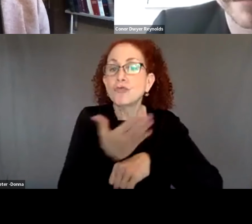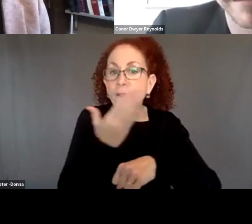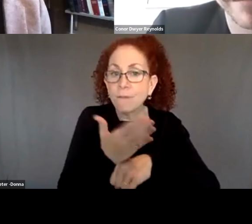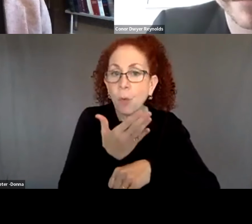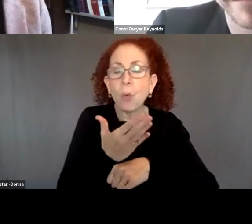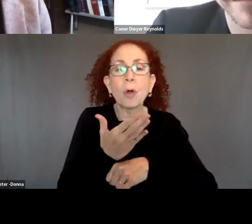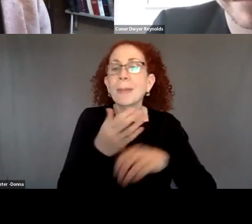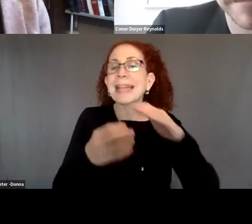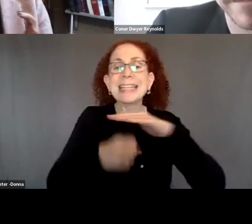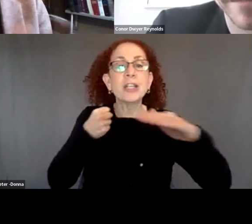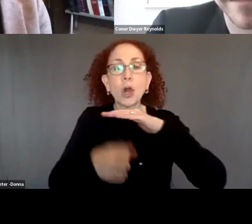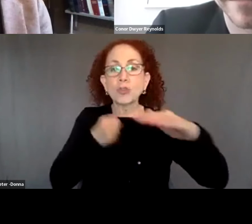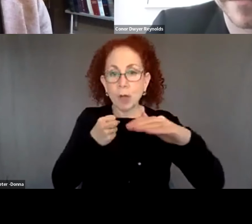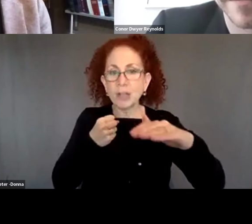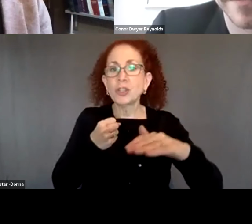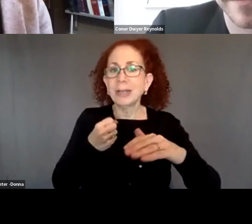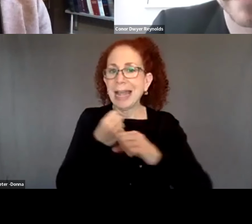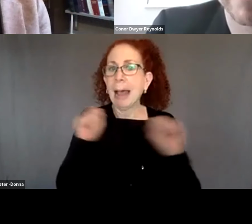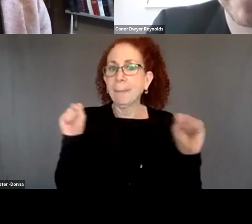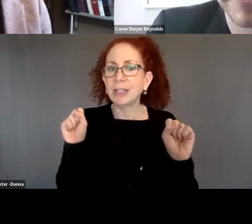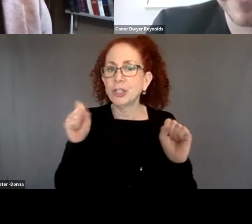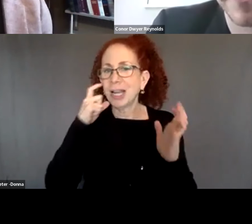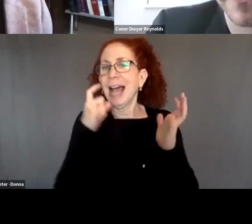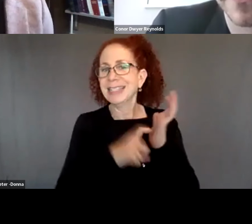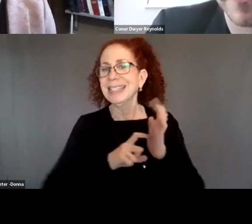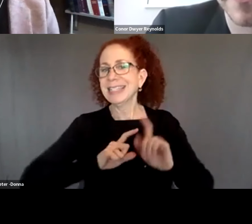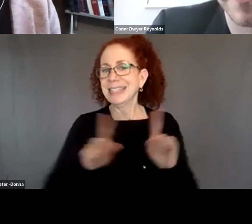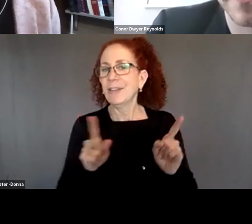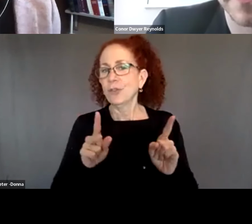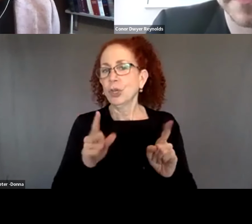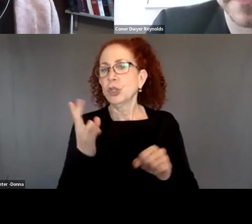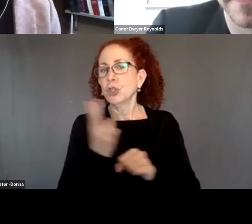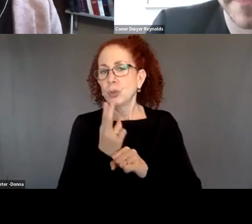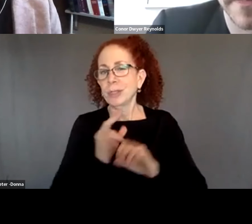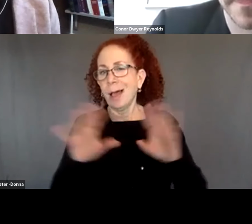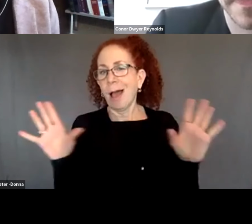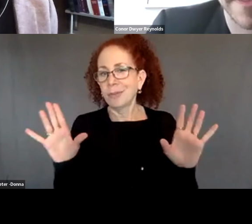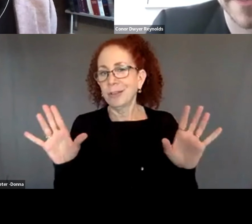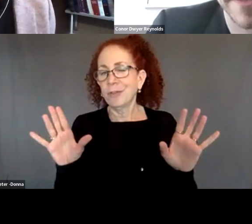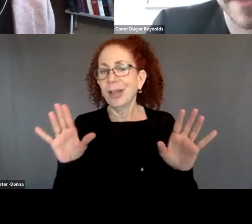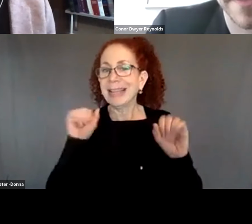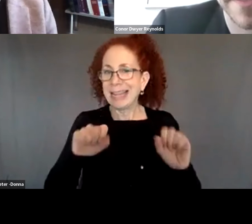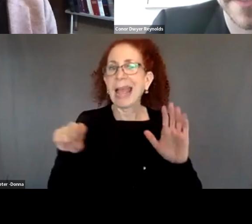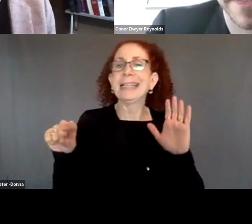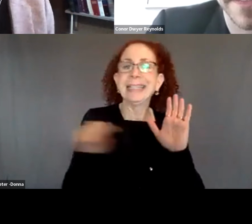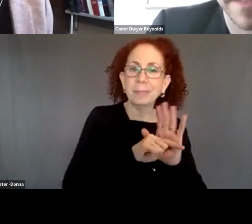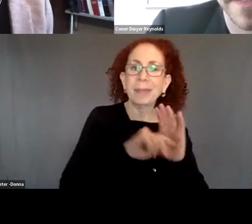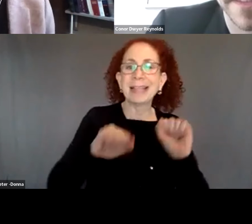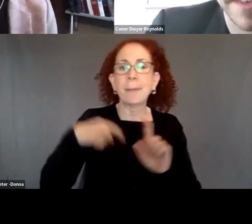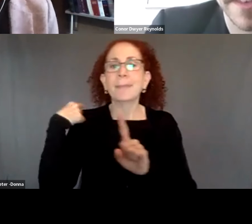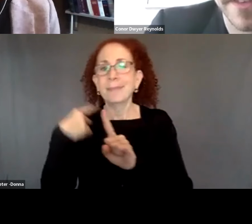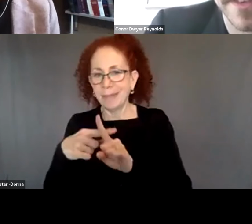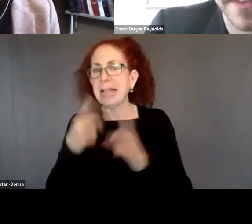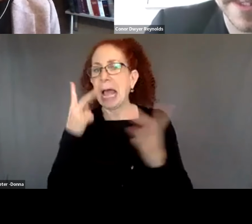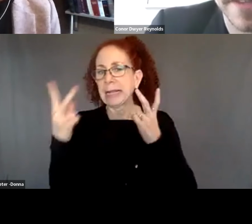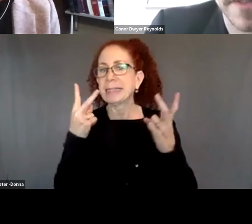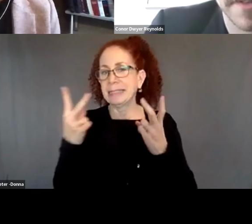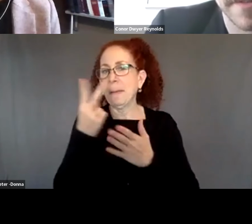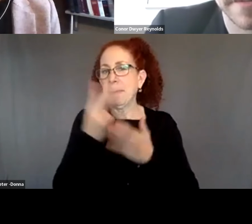and abolition, because I do see obviously differences in the use of both stigmatizing and productive frames across those areas